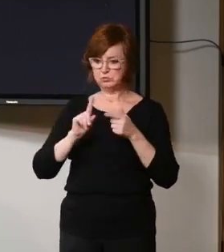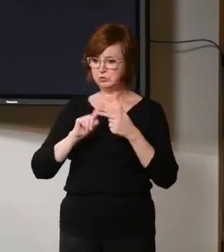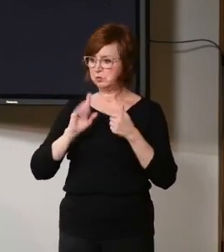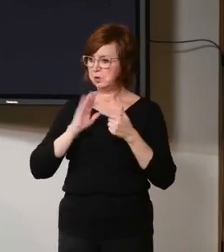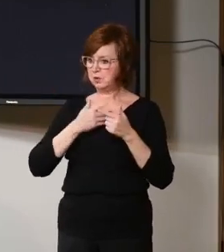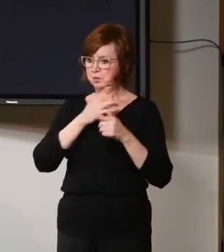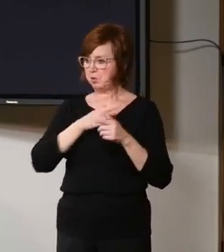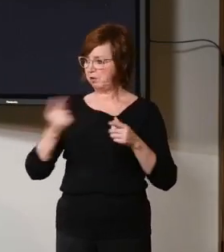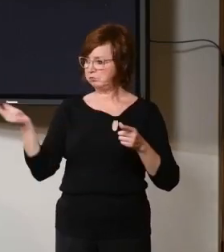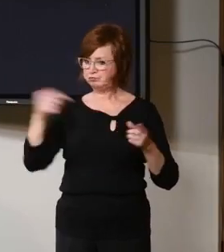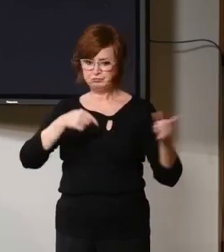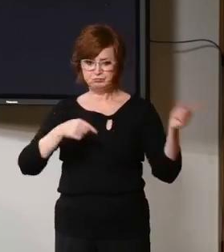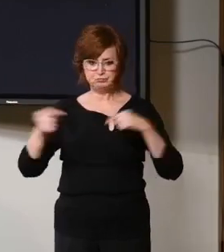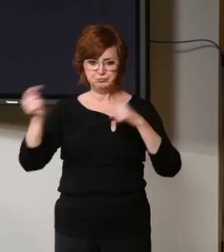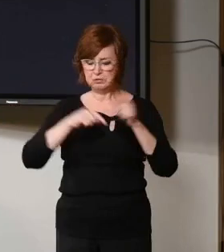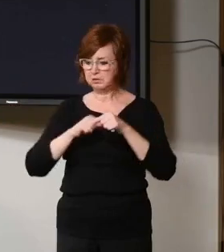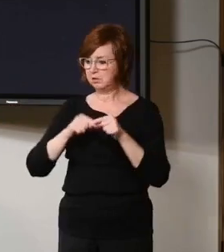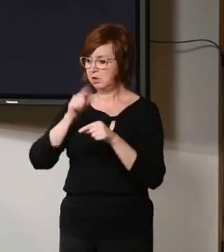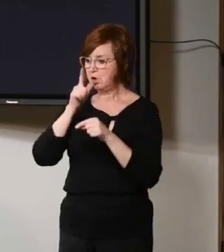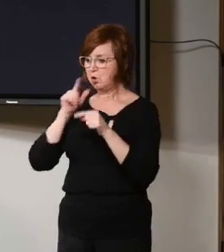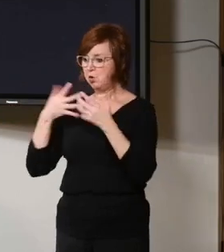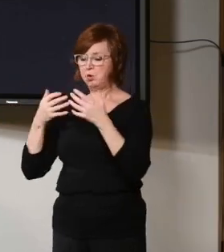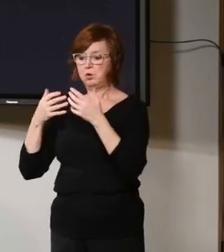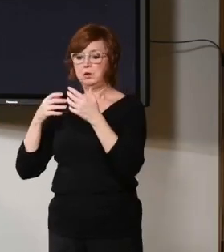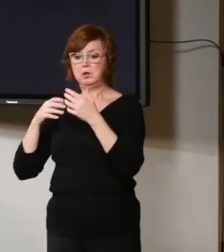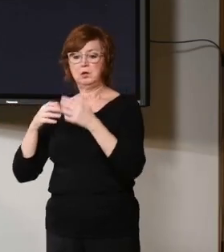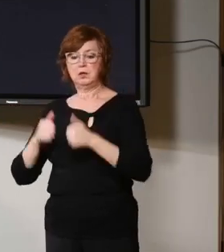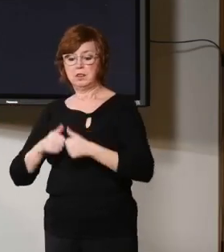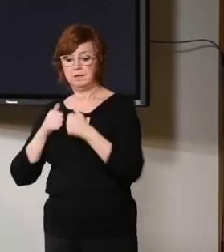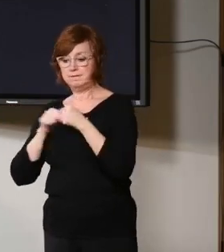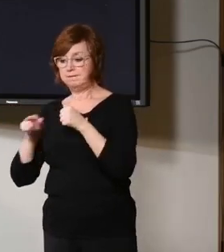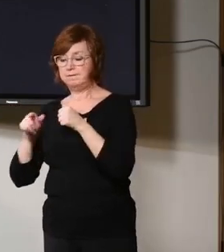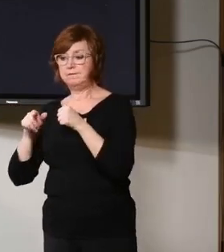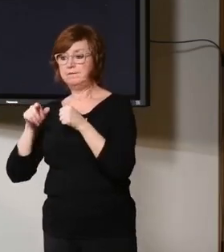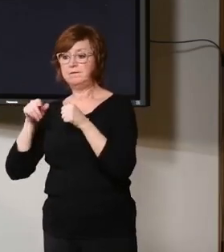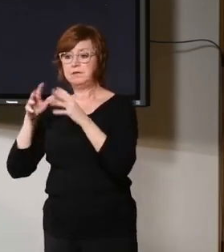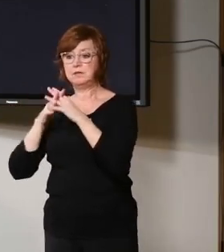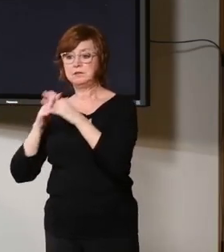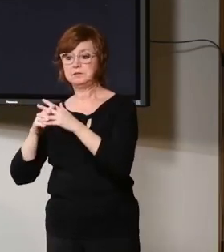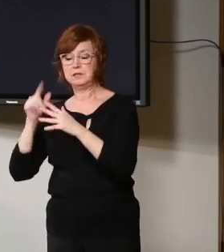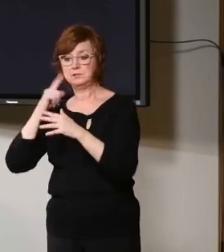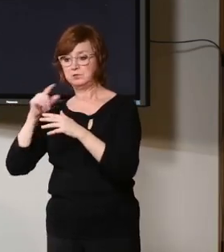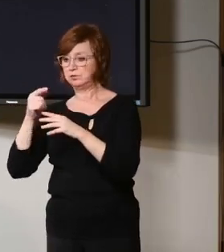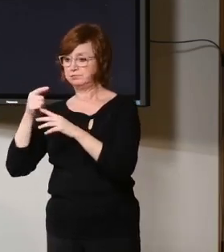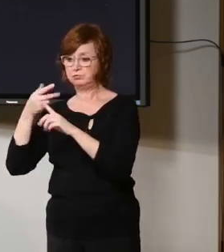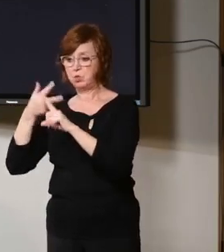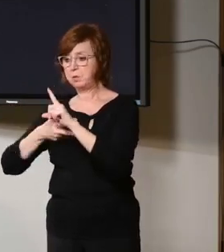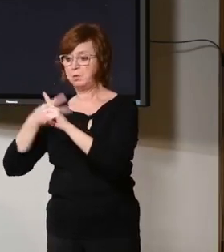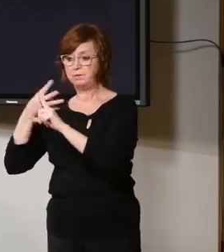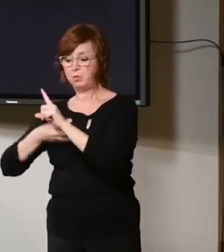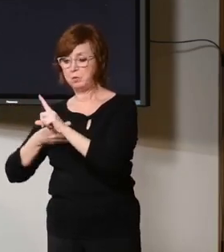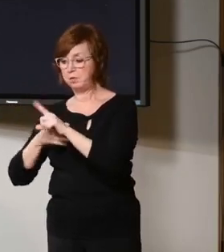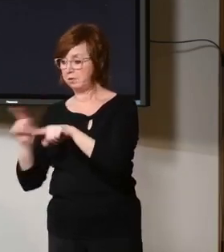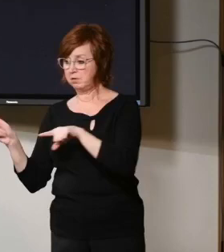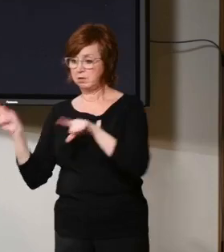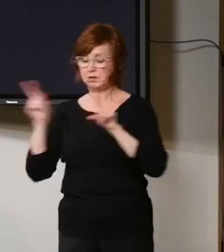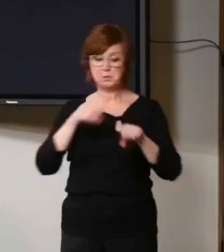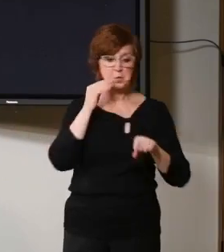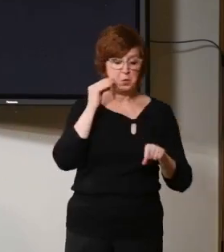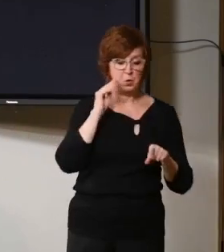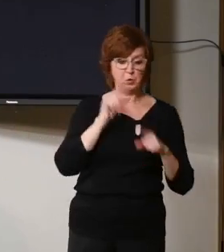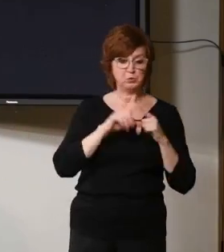back after winter in the south. So we don't have any control over the number of people coming, and we already know that a